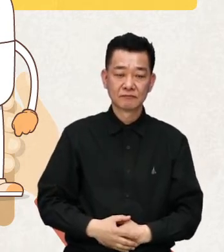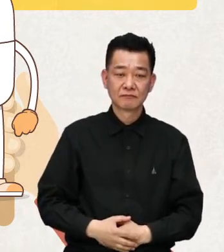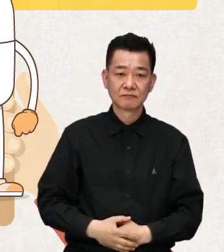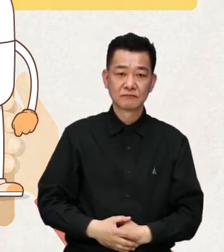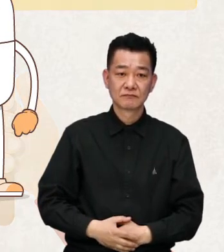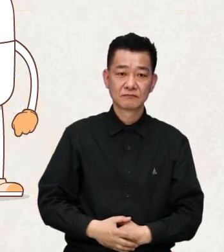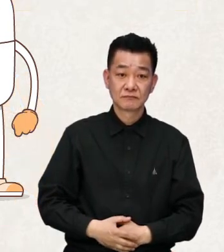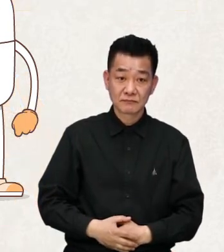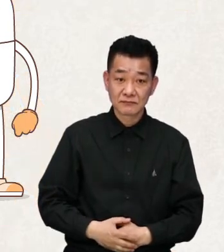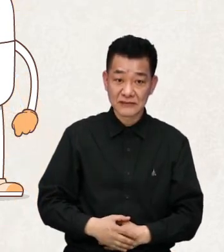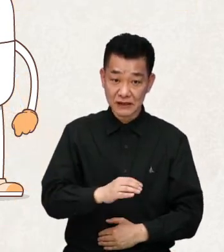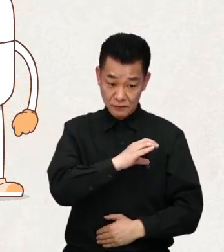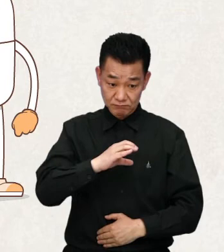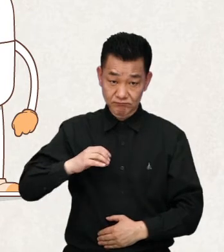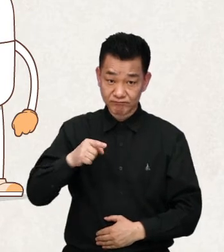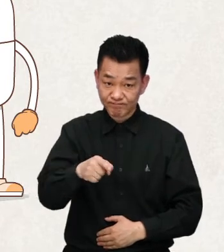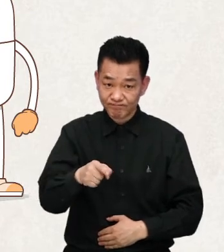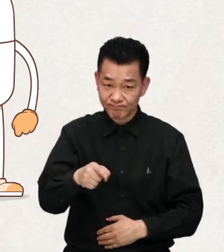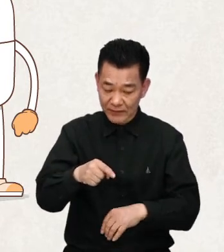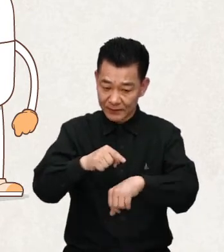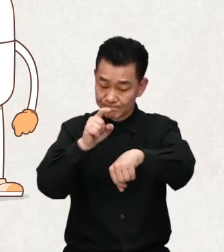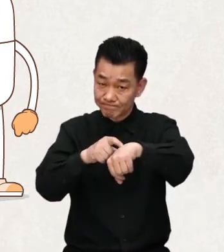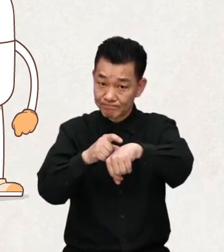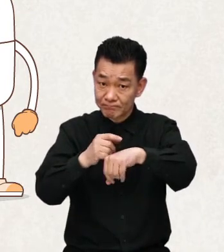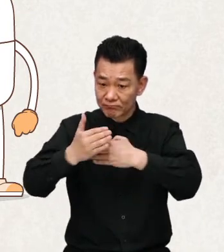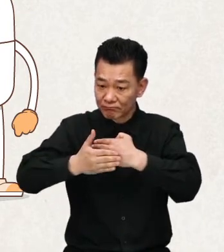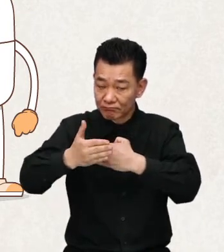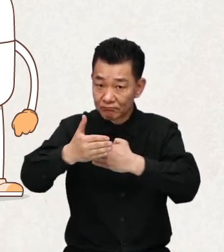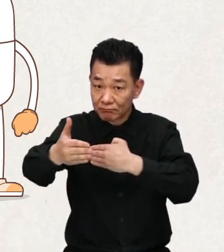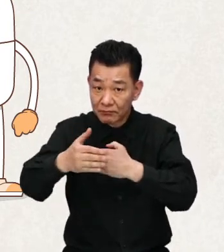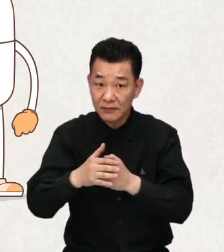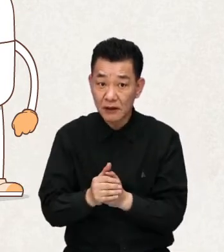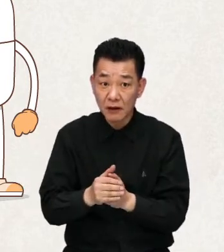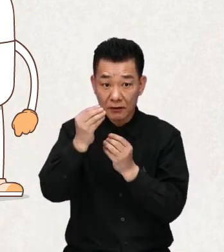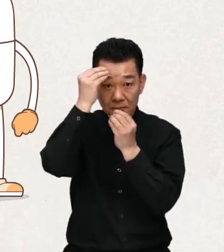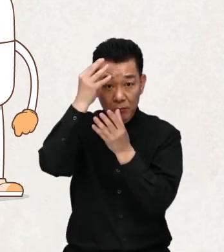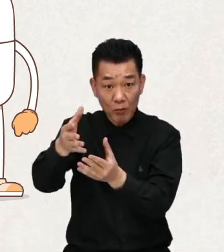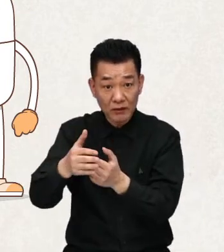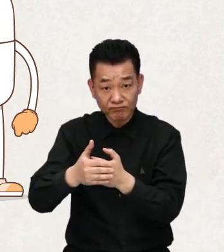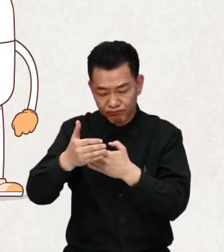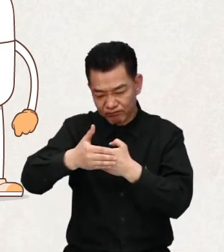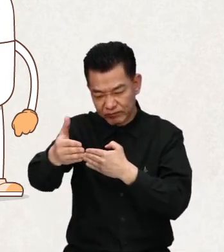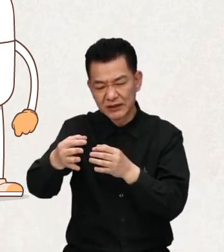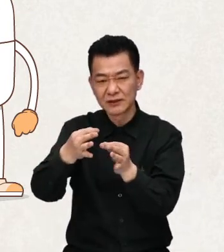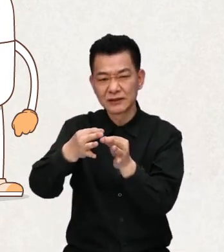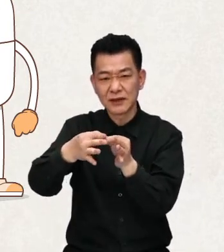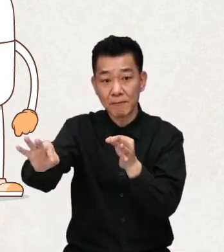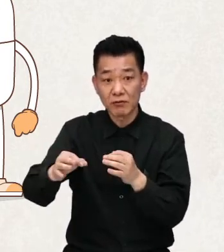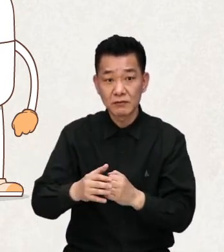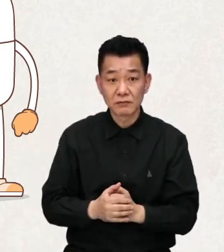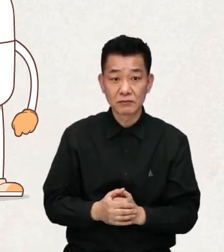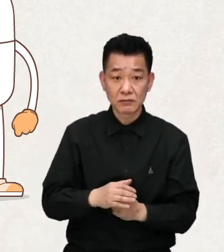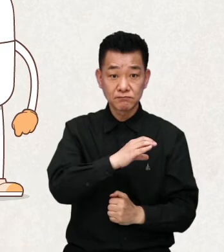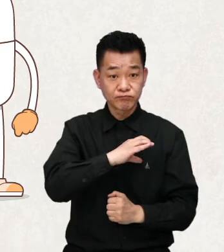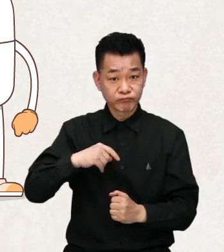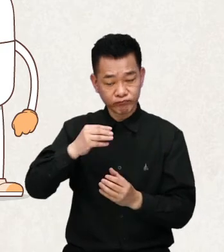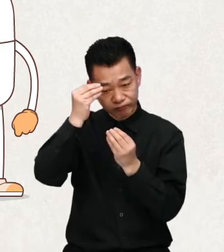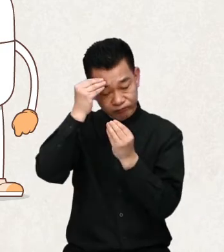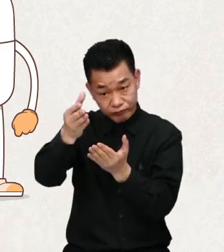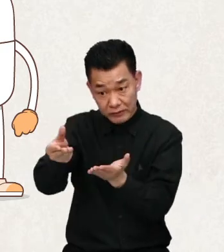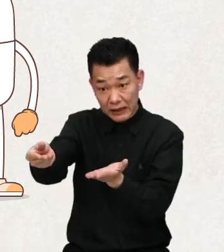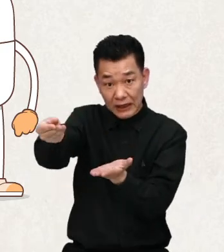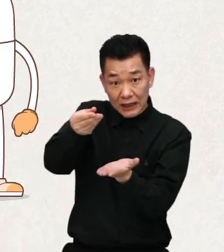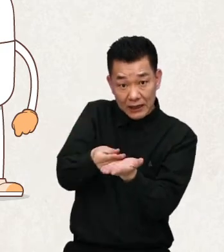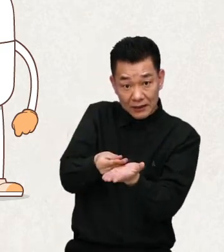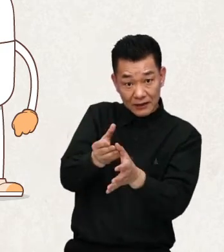Disabilities. The committee shall proceed the inquiry through a set procedure. Shall we take a look? When the communication is